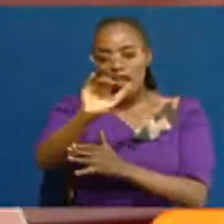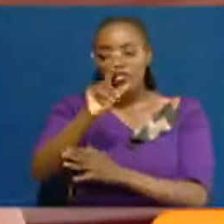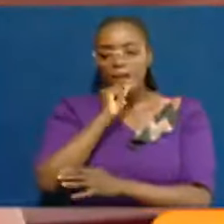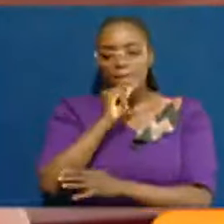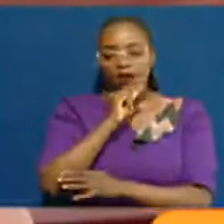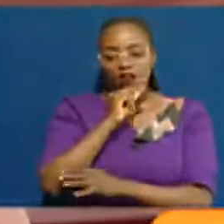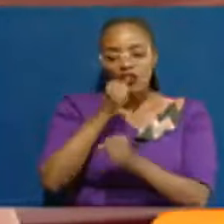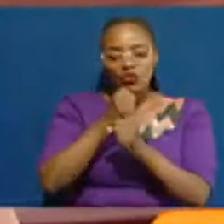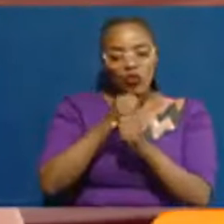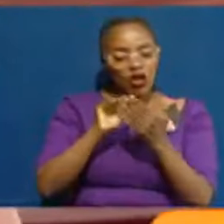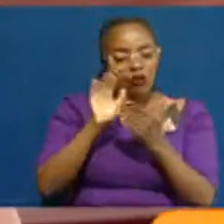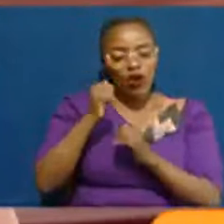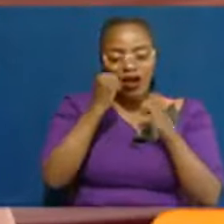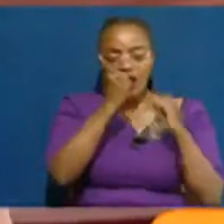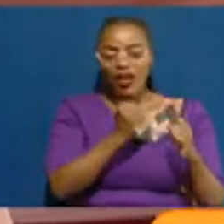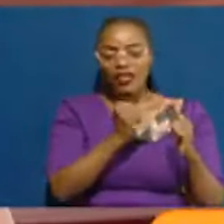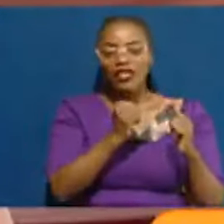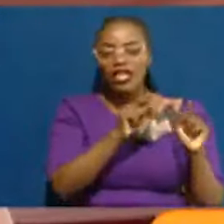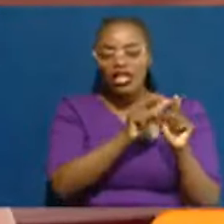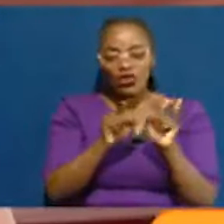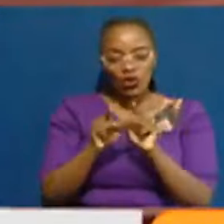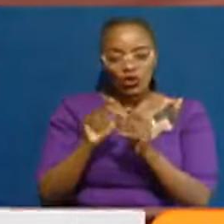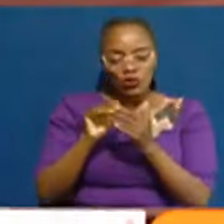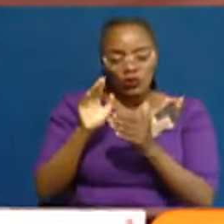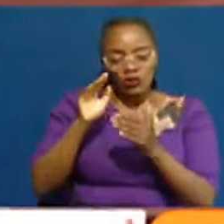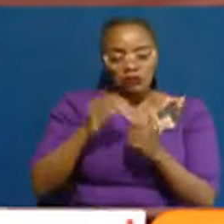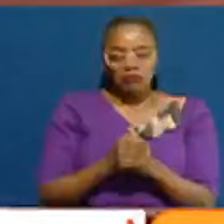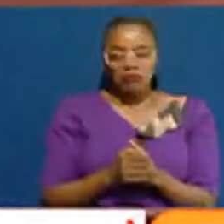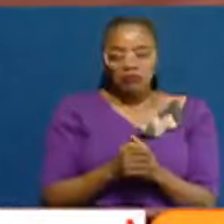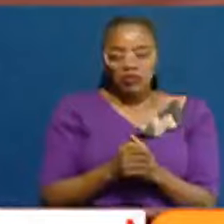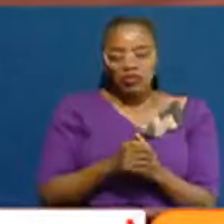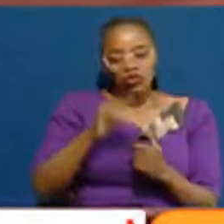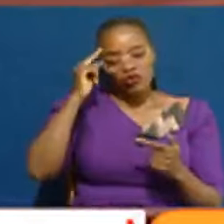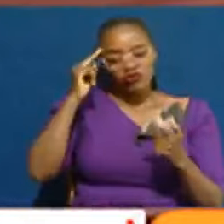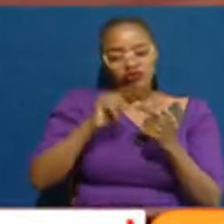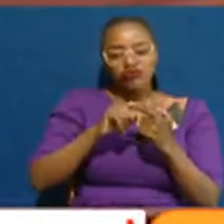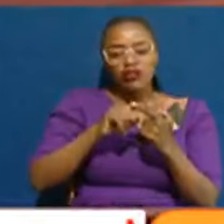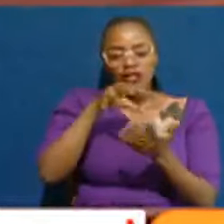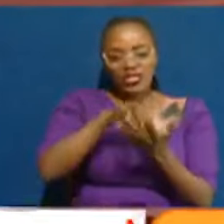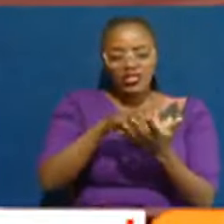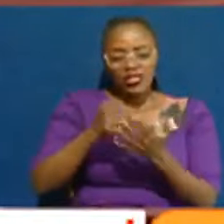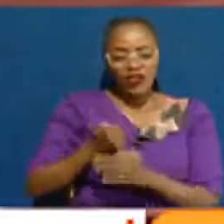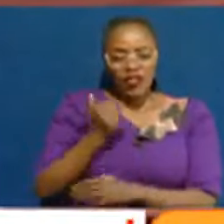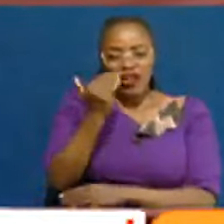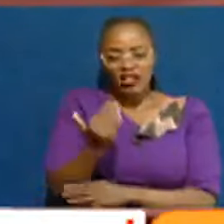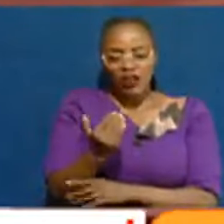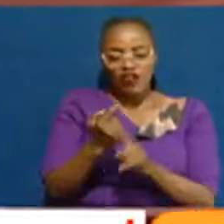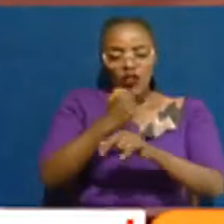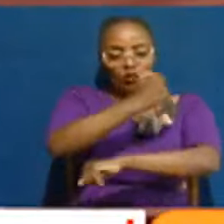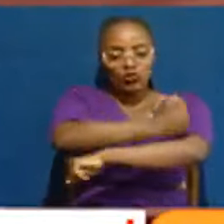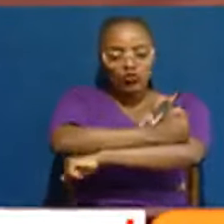kuweka juhudi zaidi na kuwa na ari ya kufaulu maishani. The status of the girl child from the